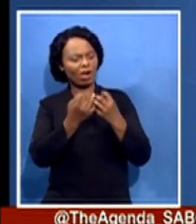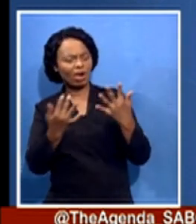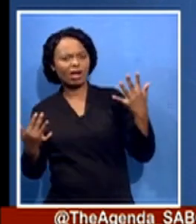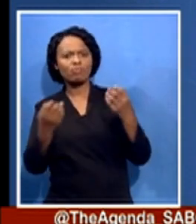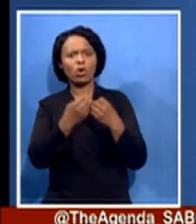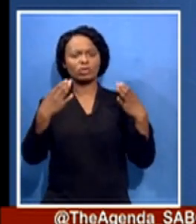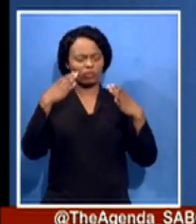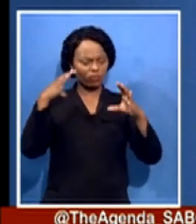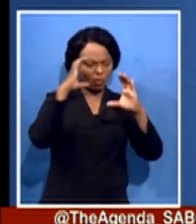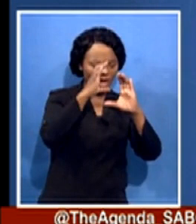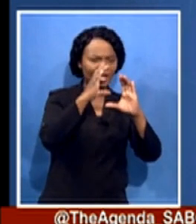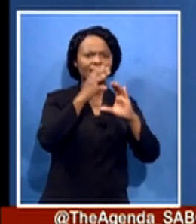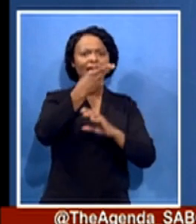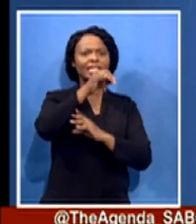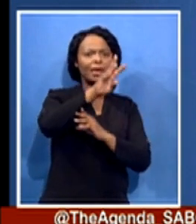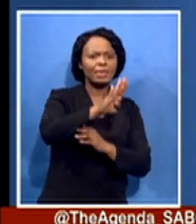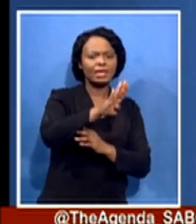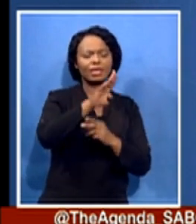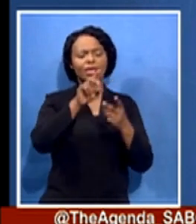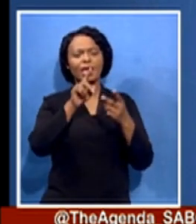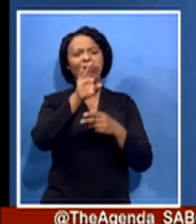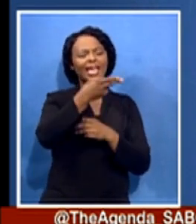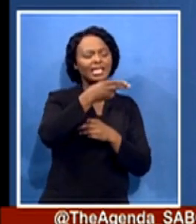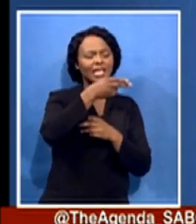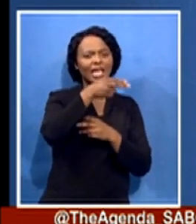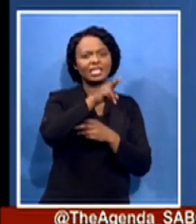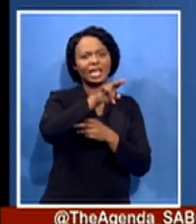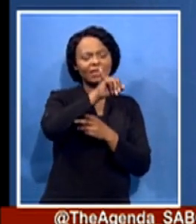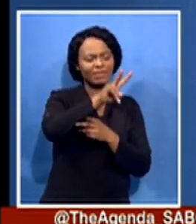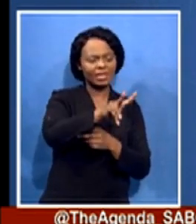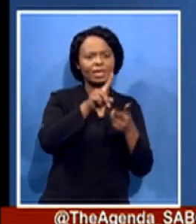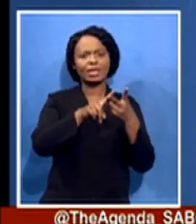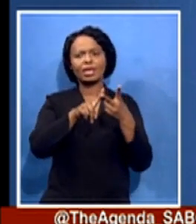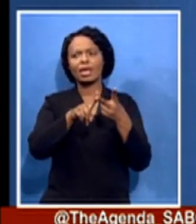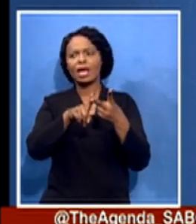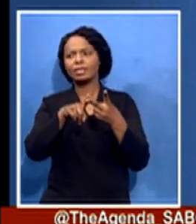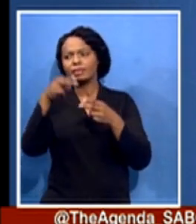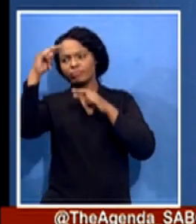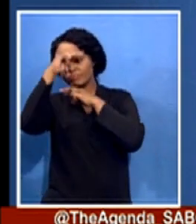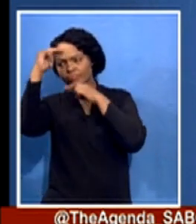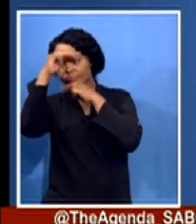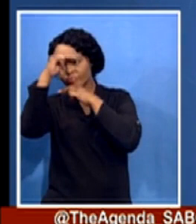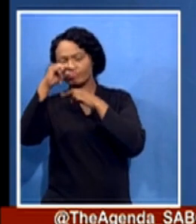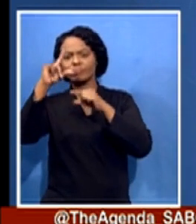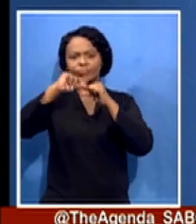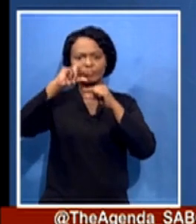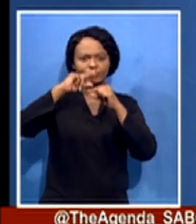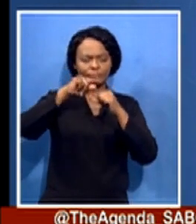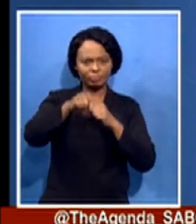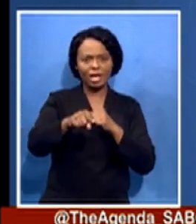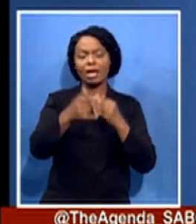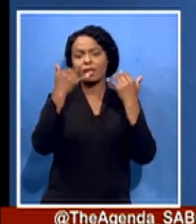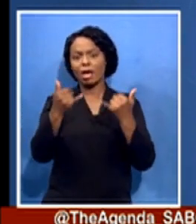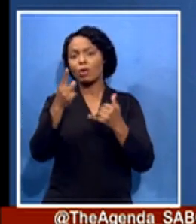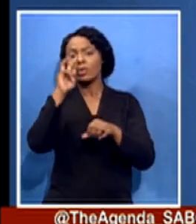networks, malaria networks in the African region. And what we've had to do is rapidly take those